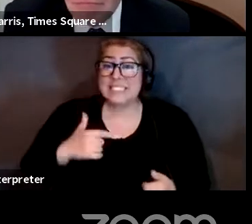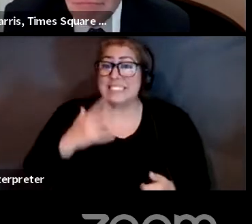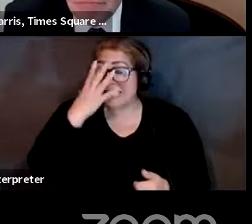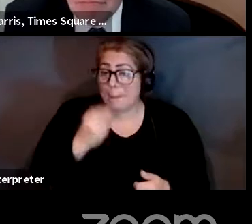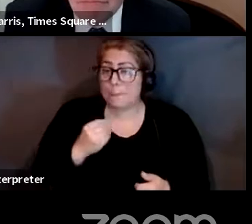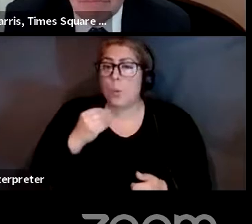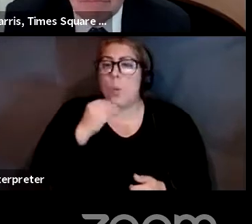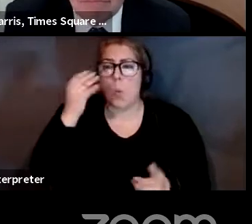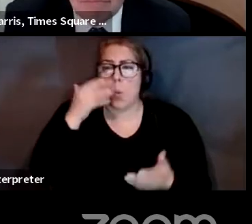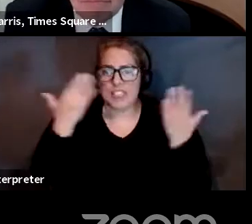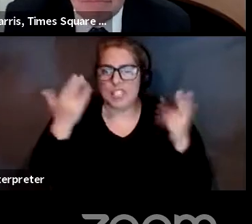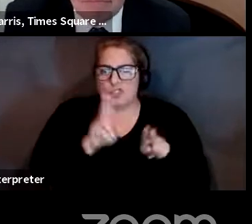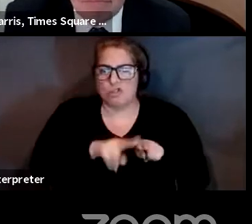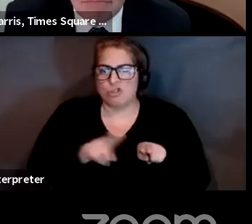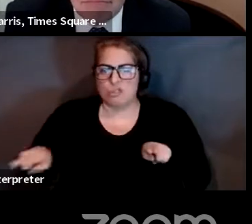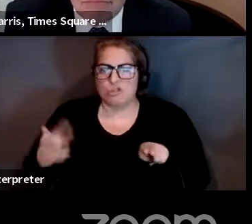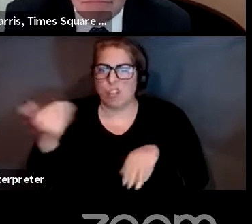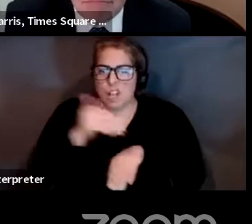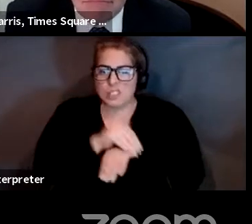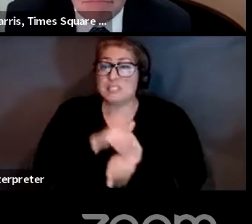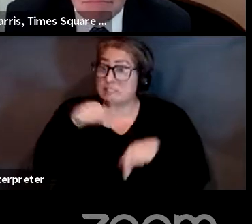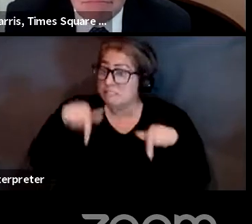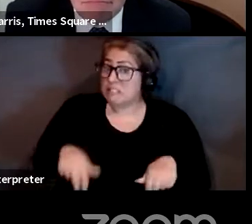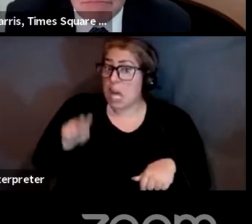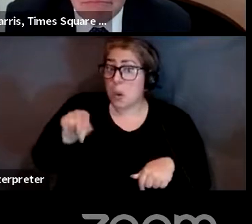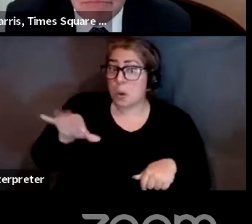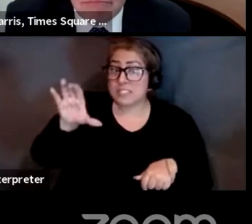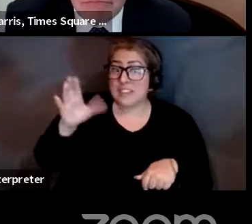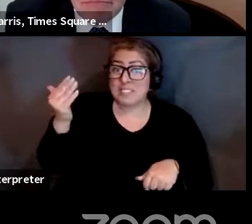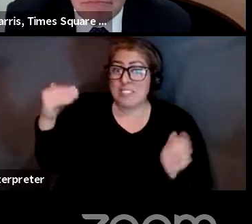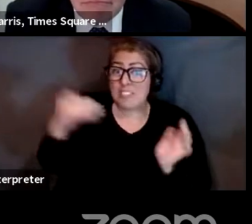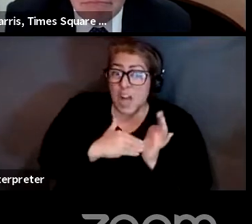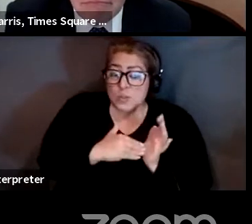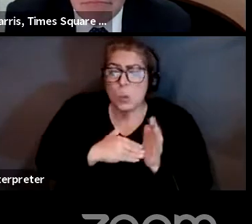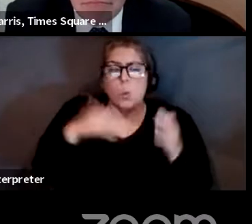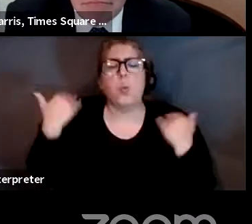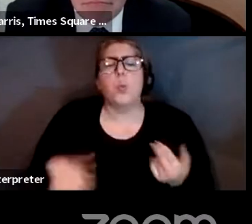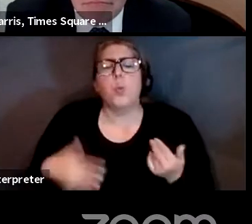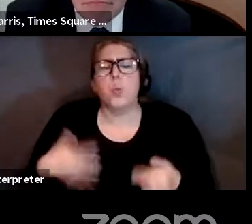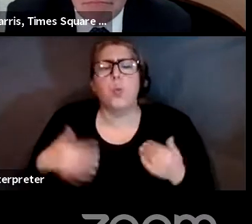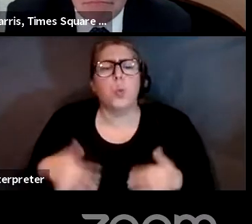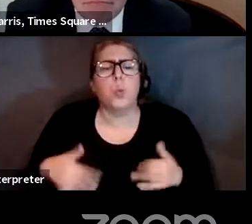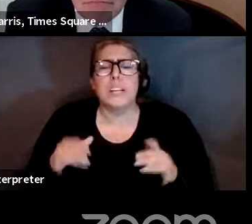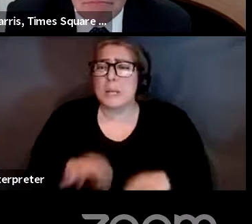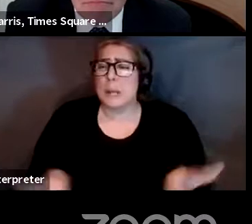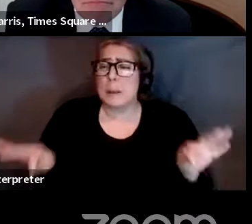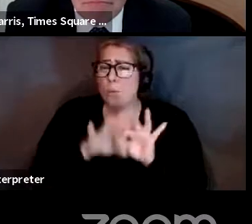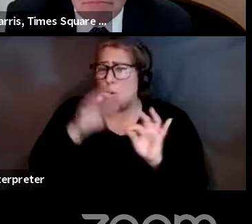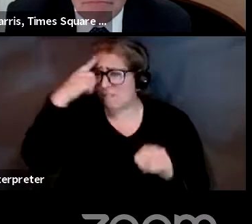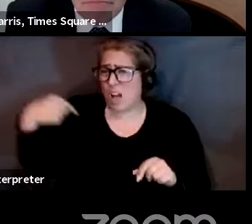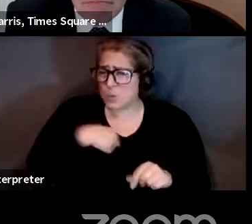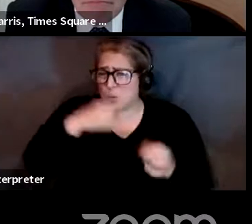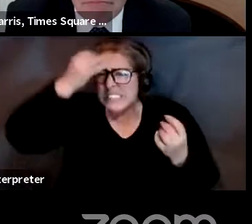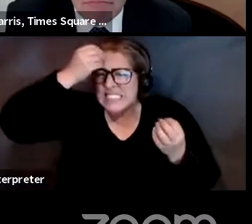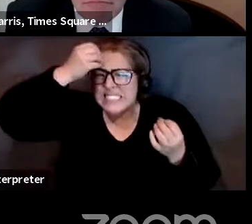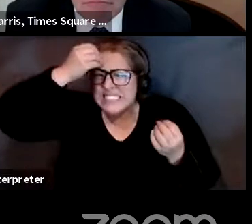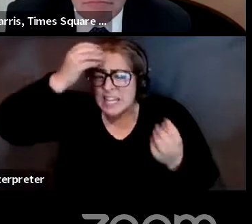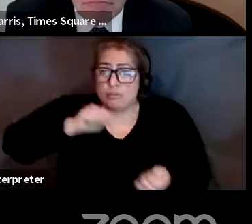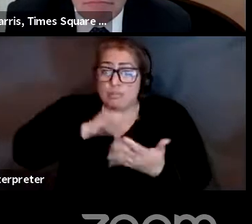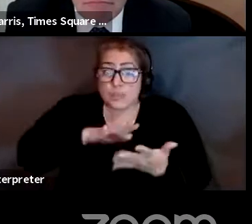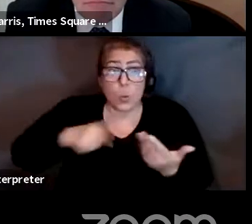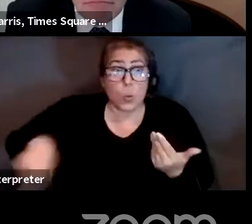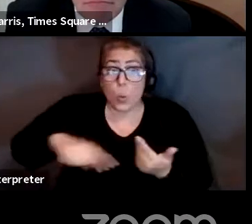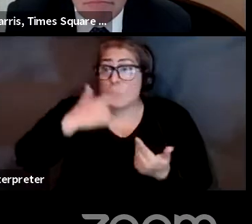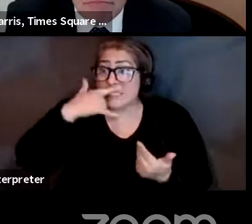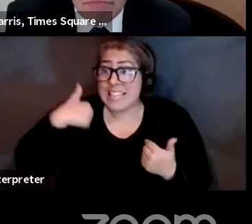York City. And that is really important for us to think about and address, because those kids have mental